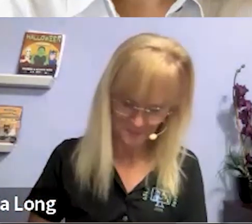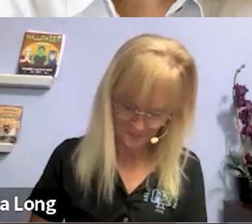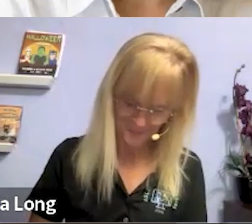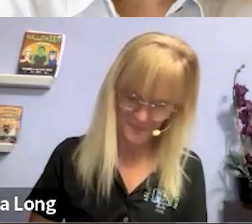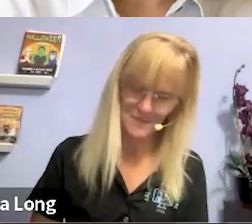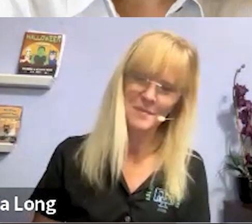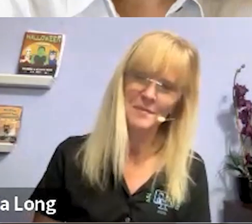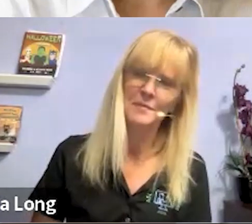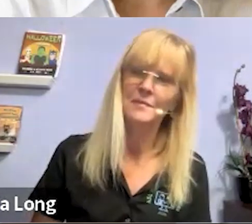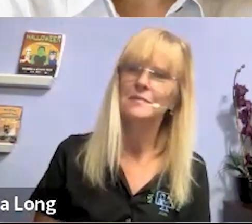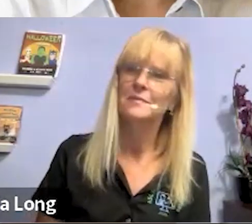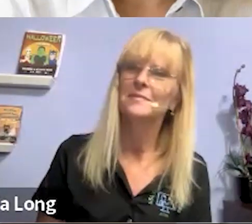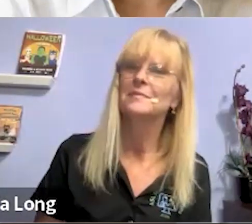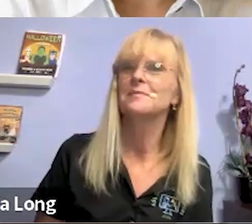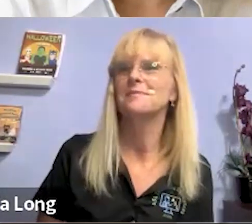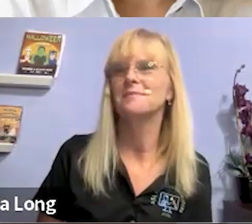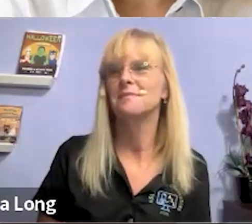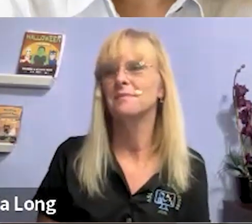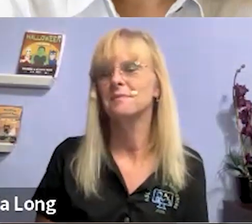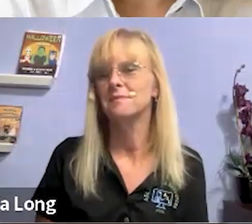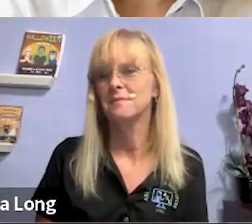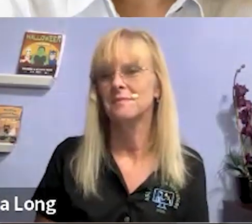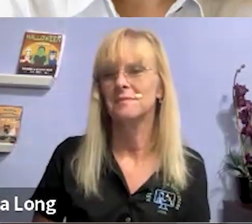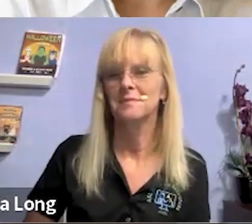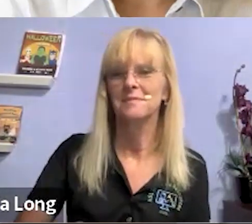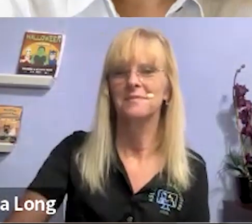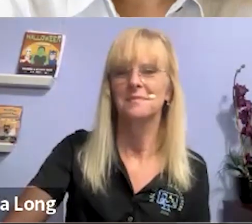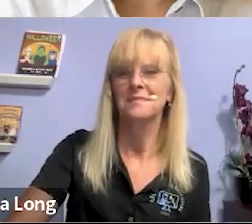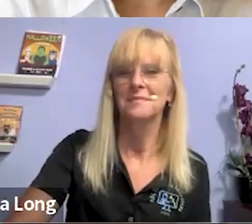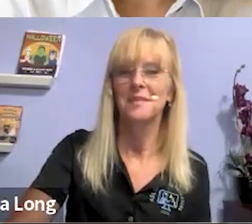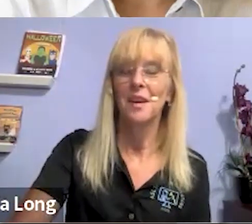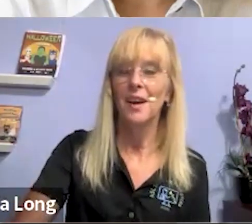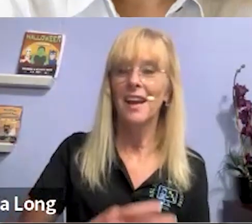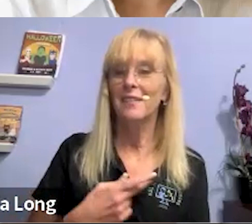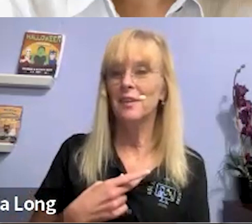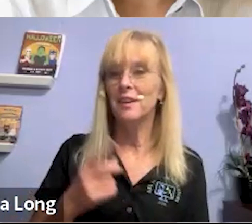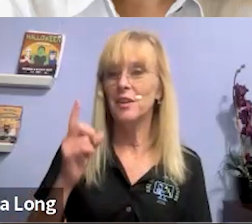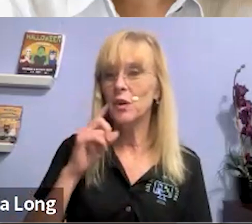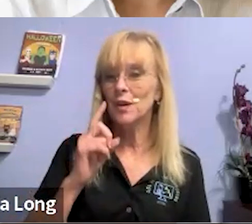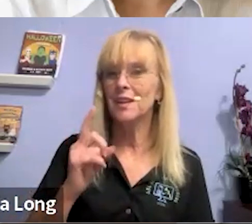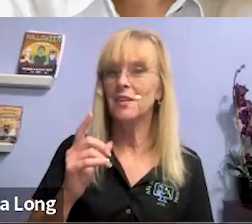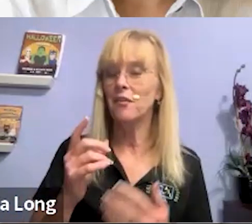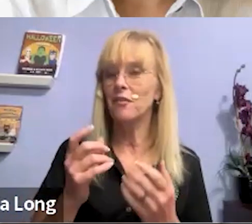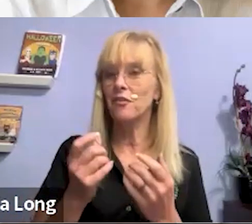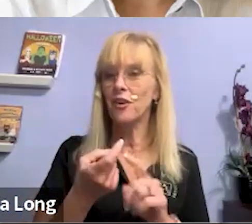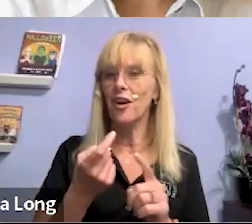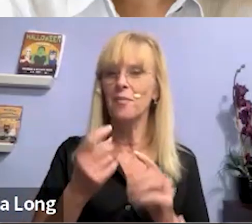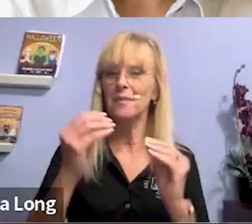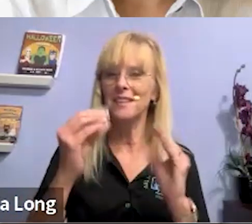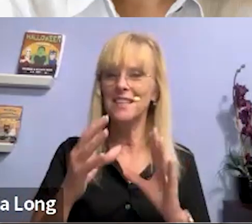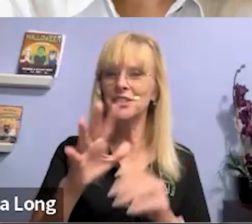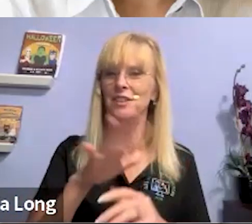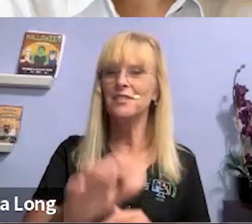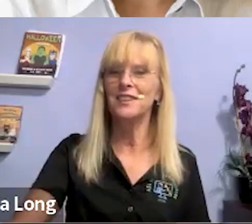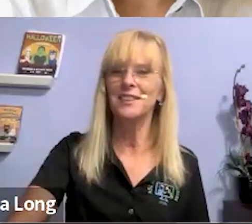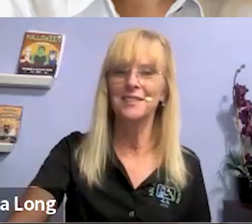we appreciate you so much, and thank you so much. Thank you. Okay, well, there you heard it from